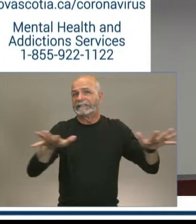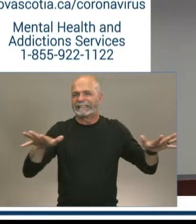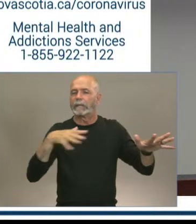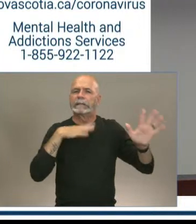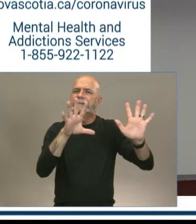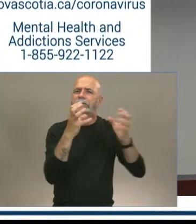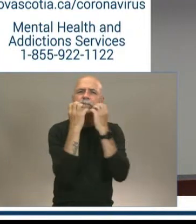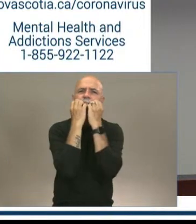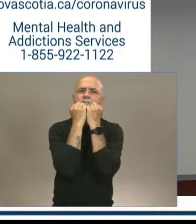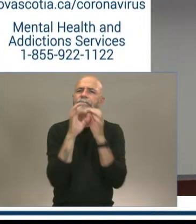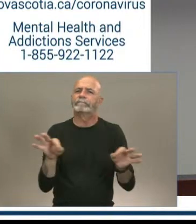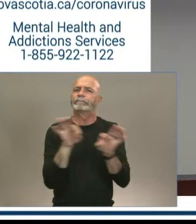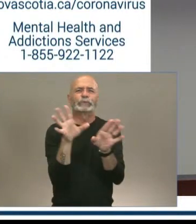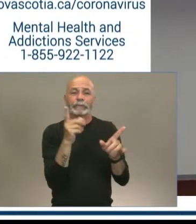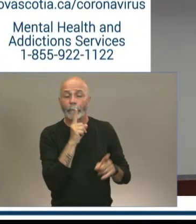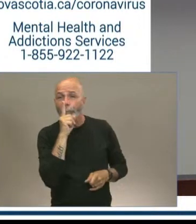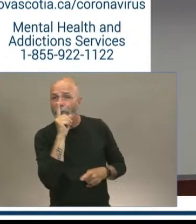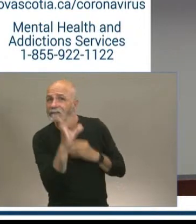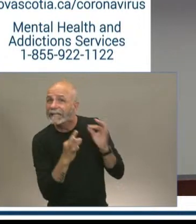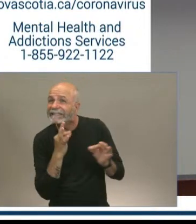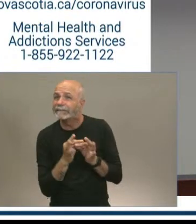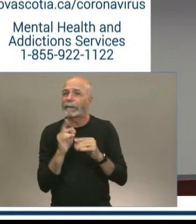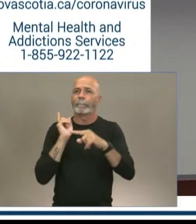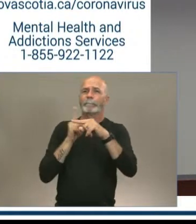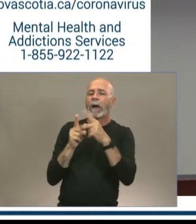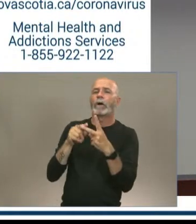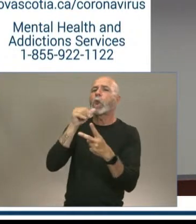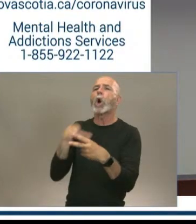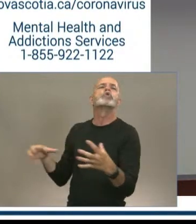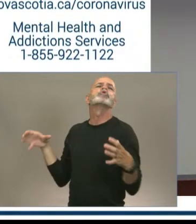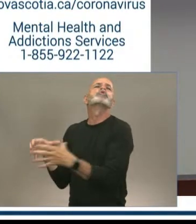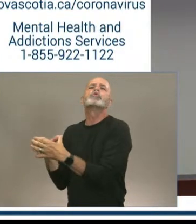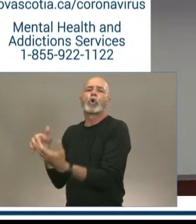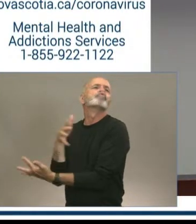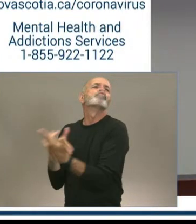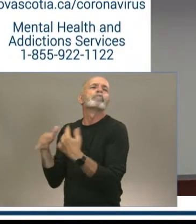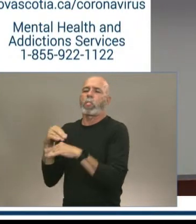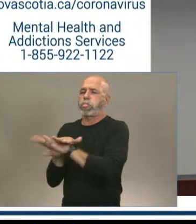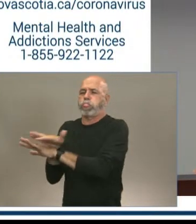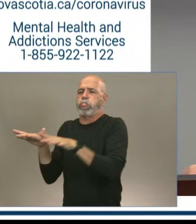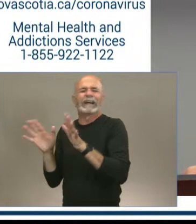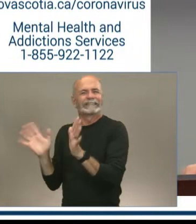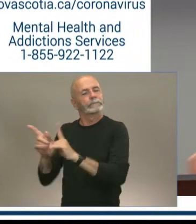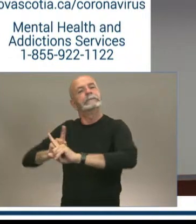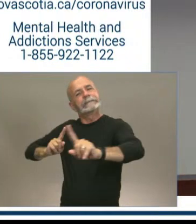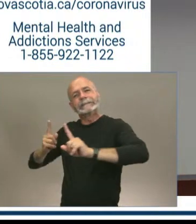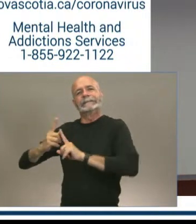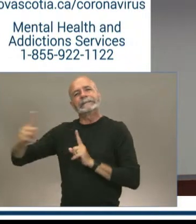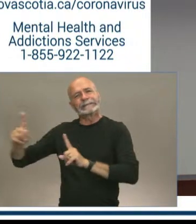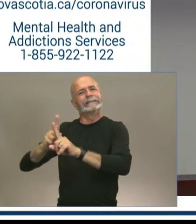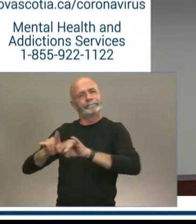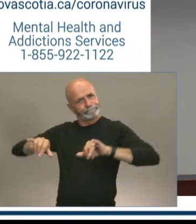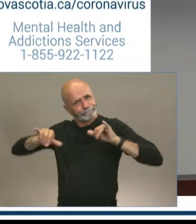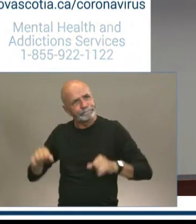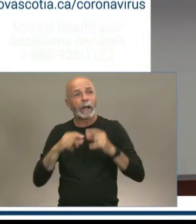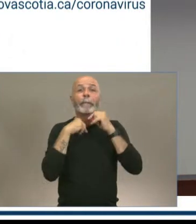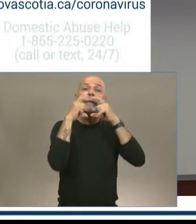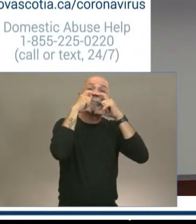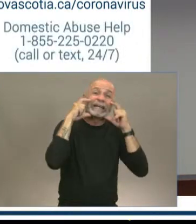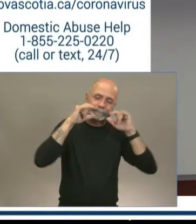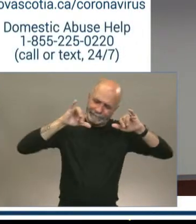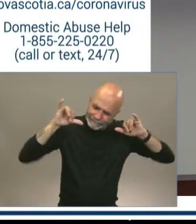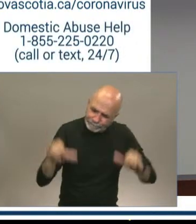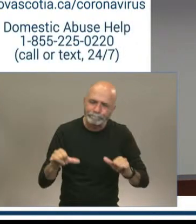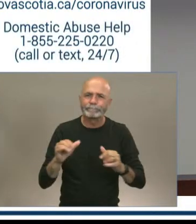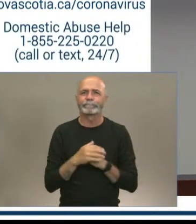measures, such as limited numbers for gatherings, physical distancing, and masking, remain so important. And as